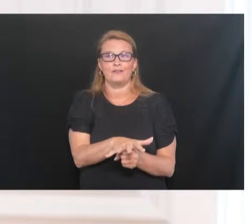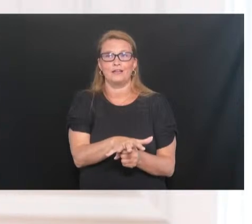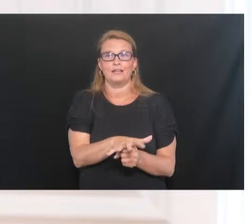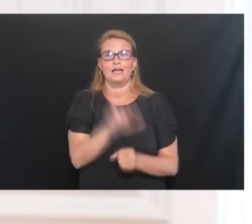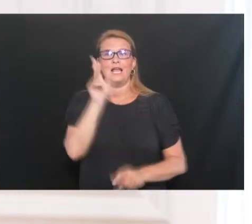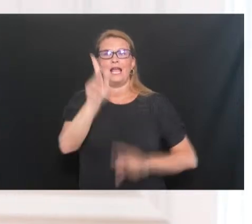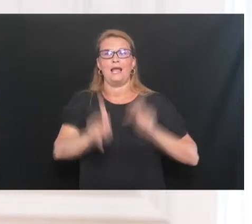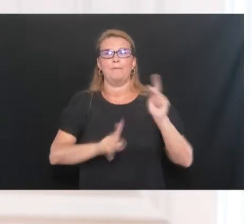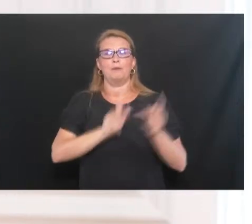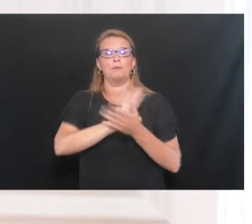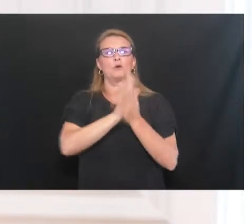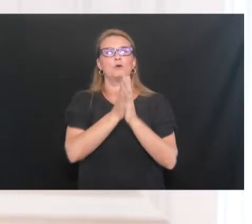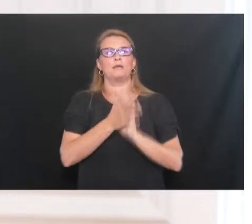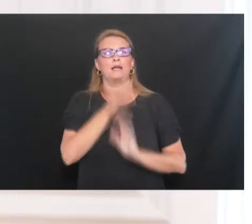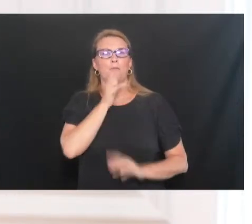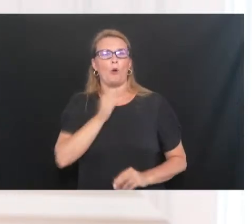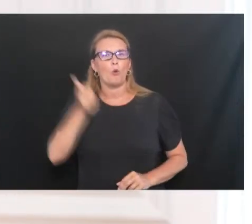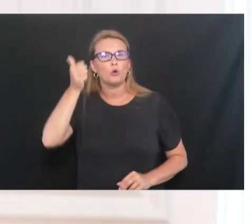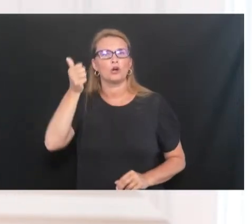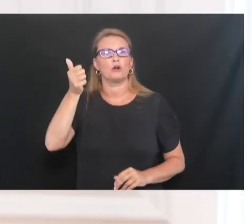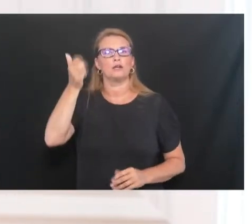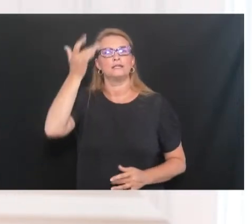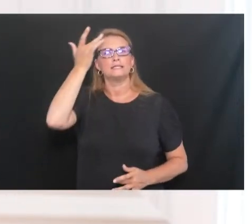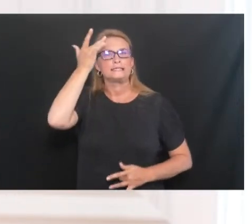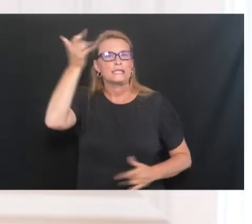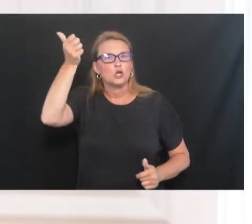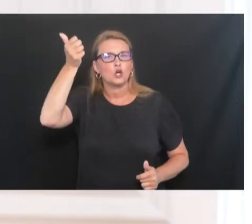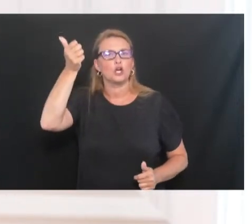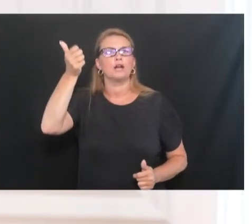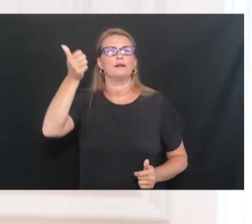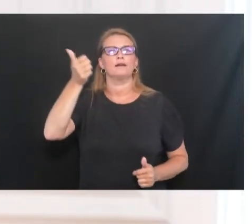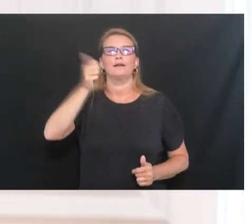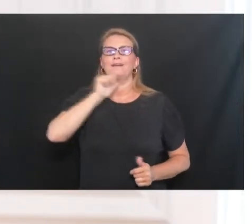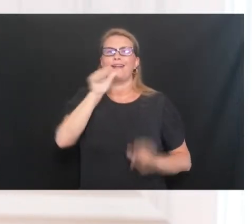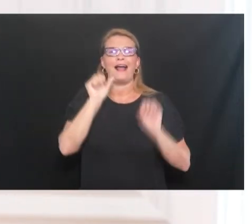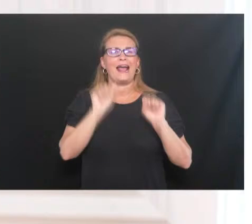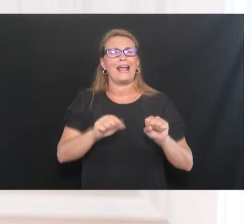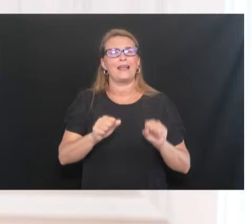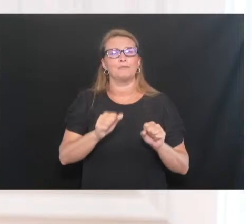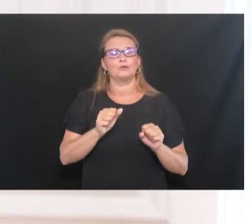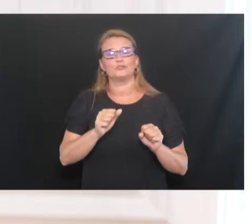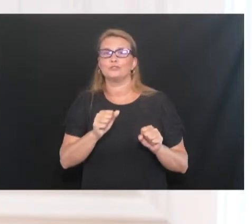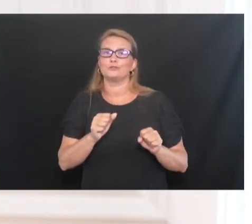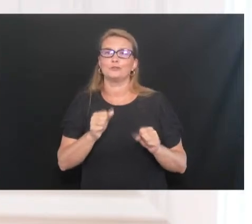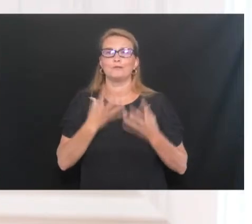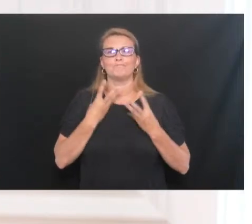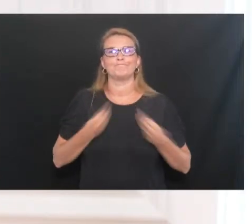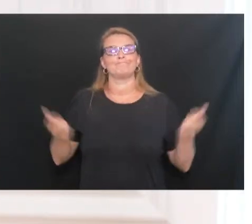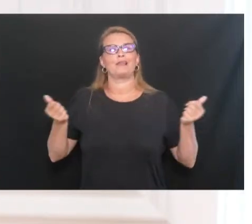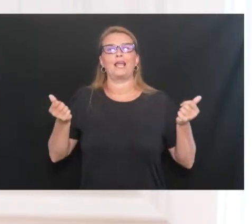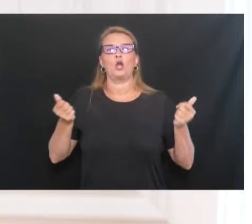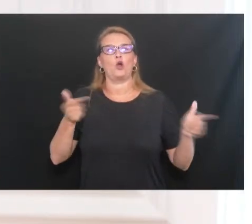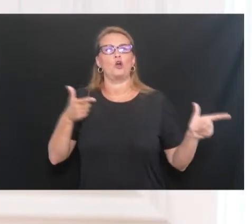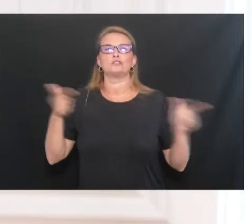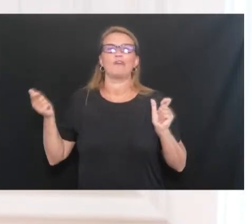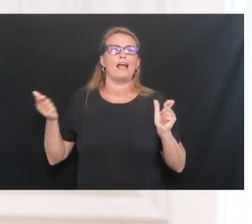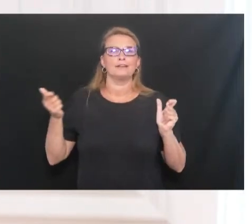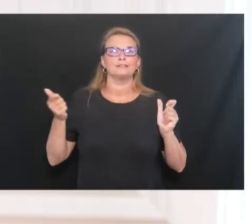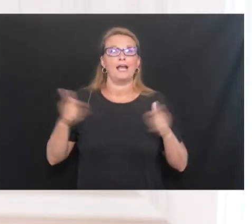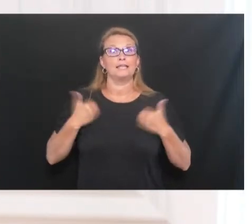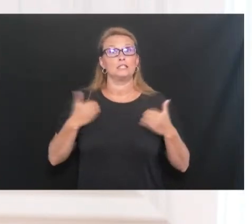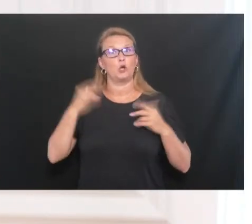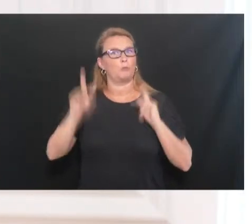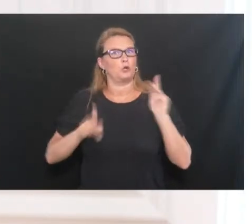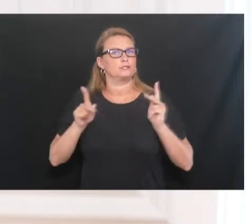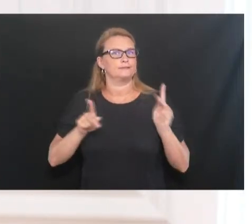are older and sicker and may not be able to mount that sustained immune response like a young, healthy person would. So we're trying to